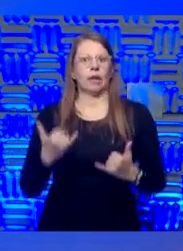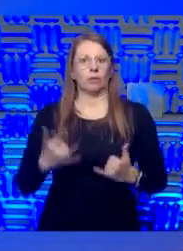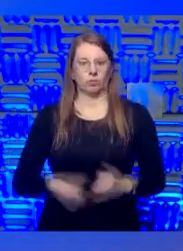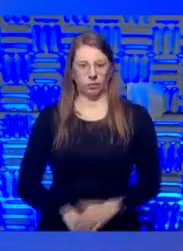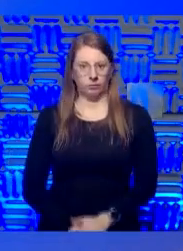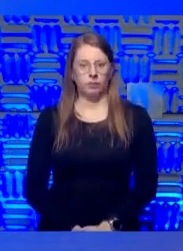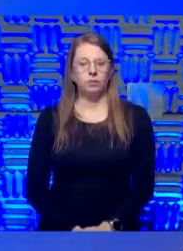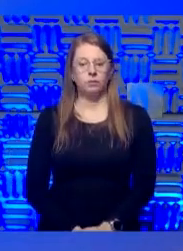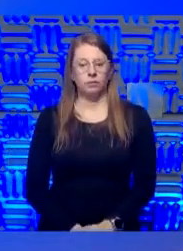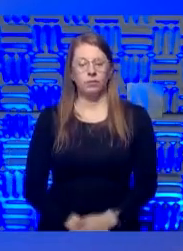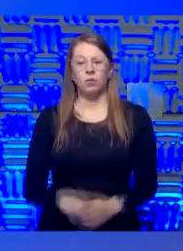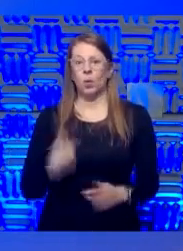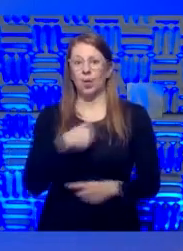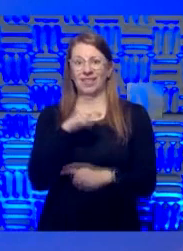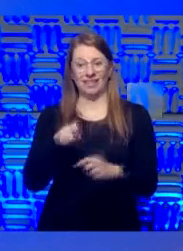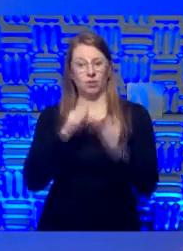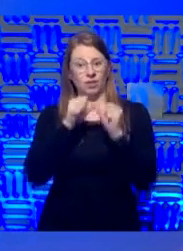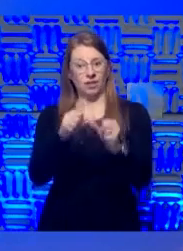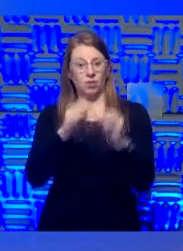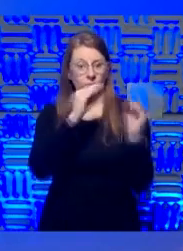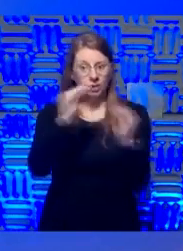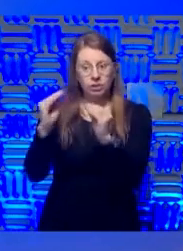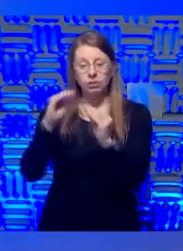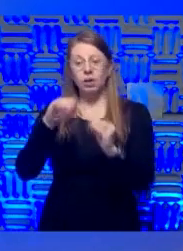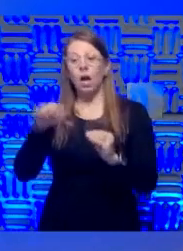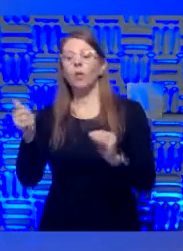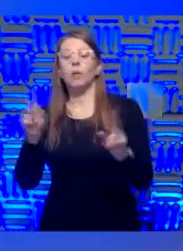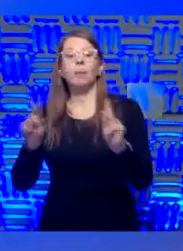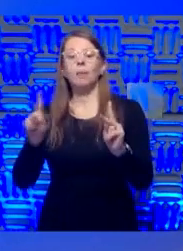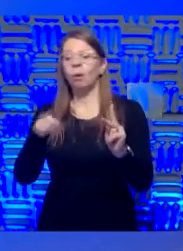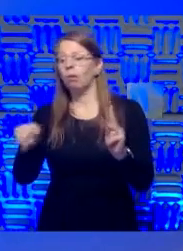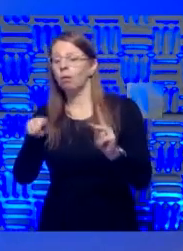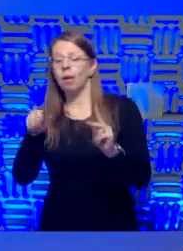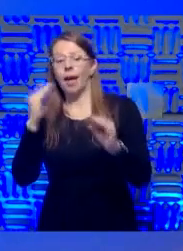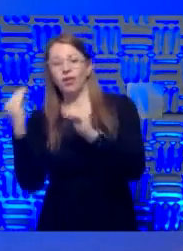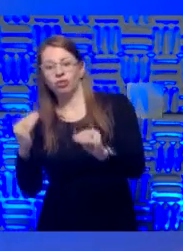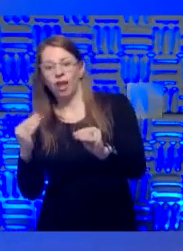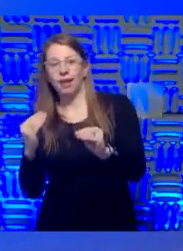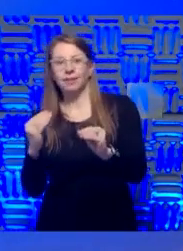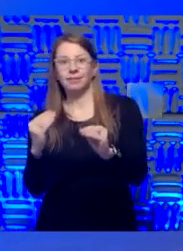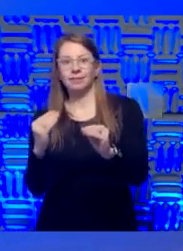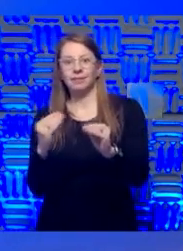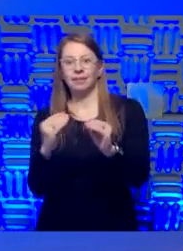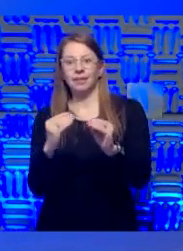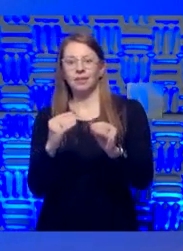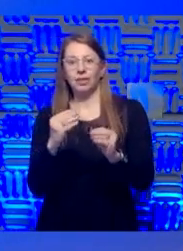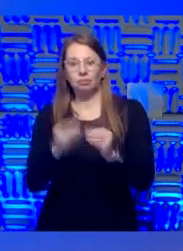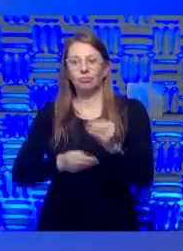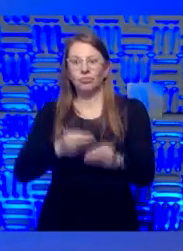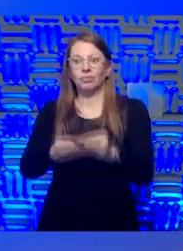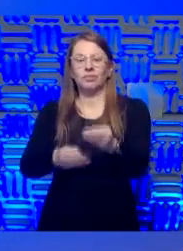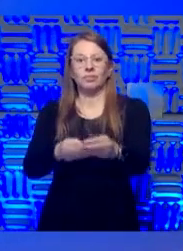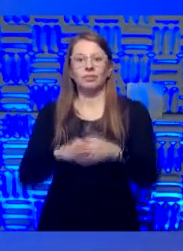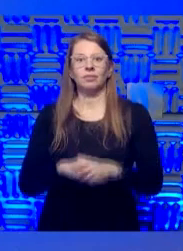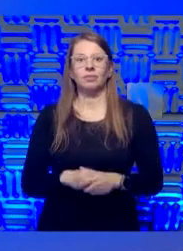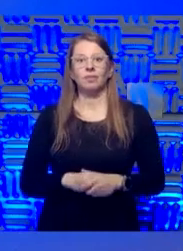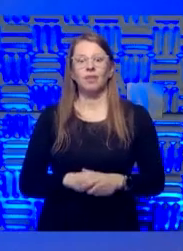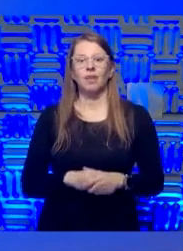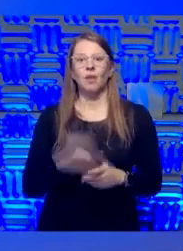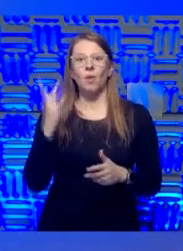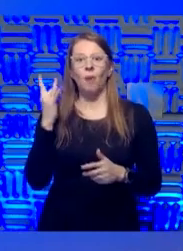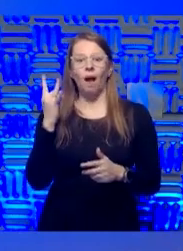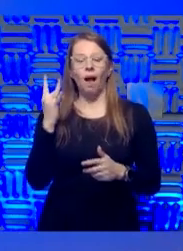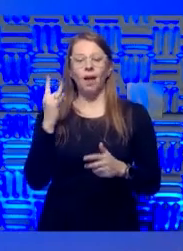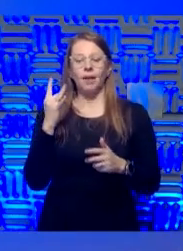to educate. Other people can educate and do the best practices, again, to try and continue